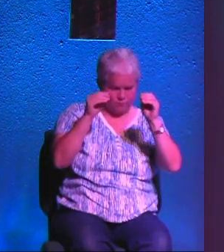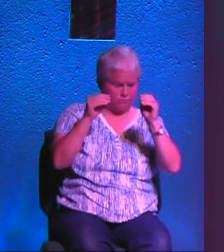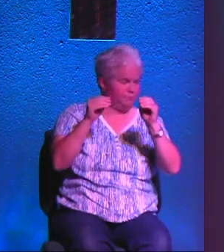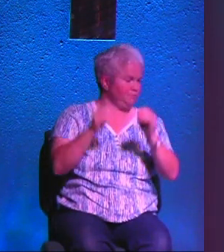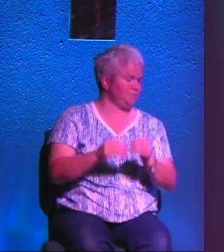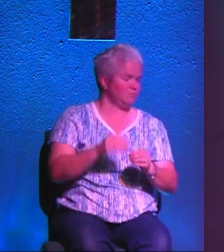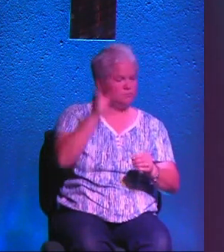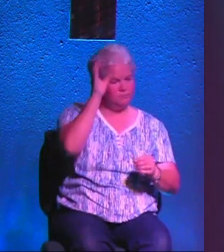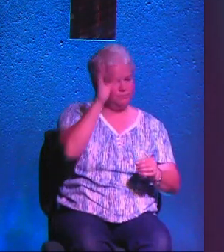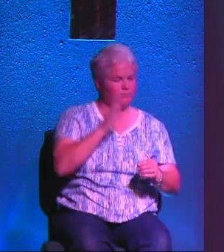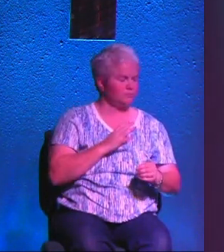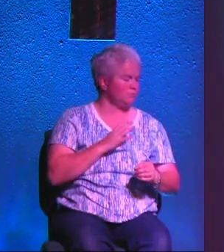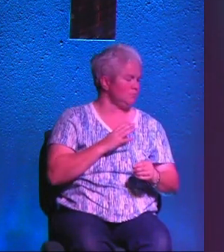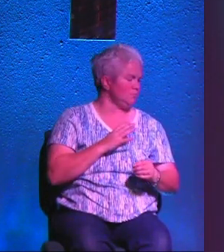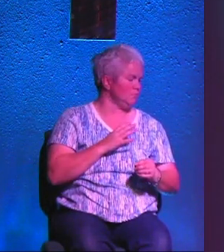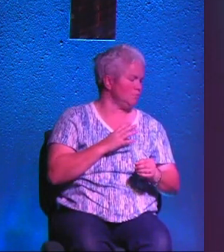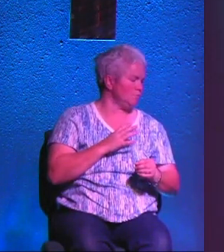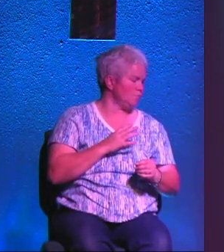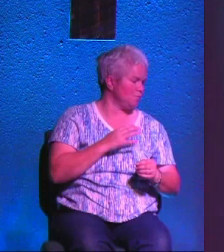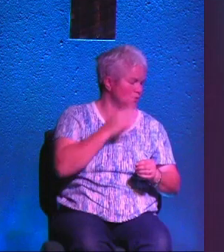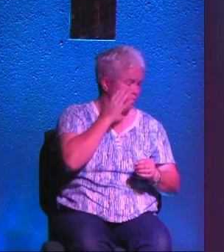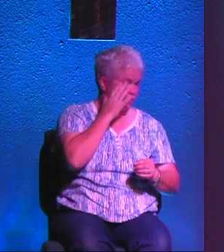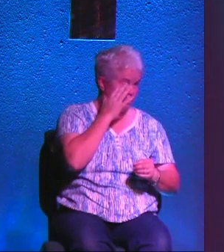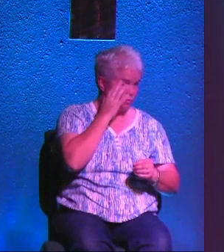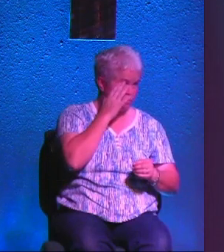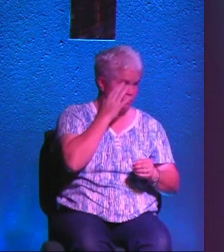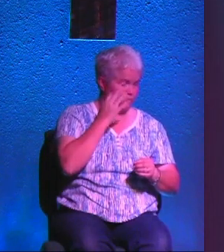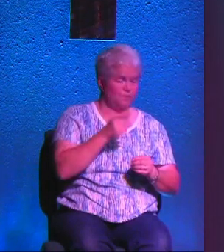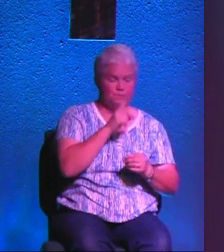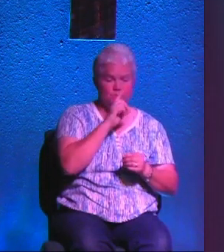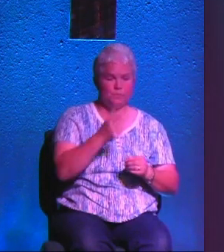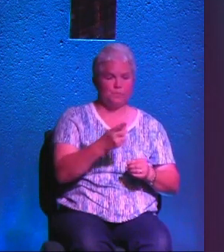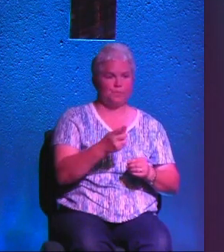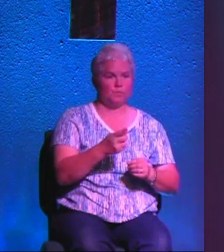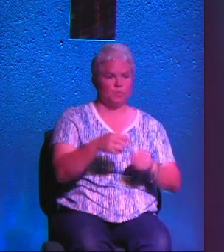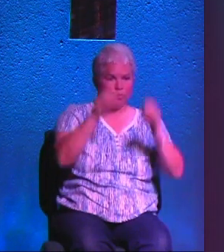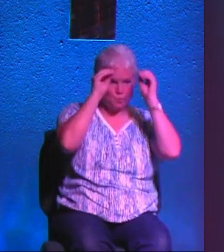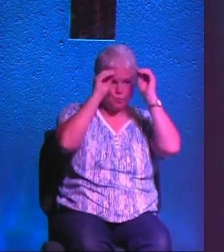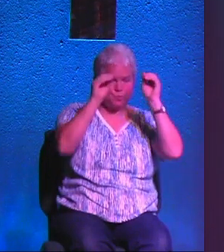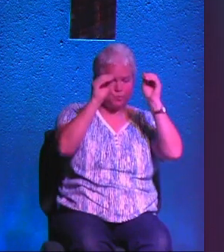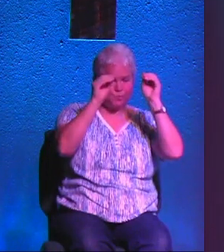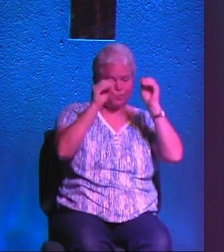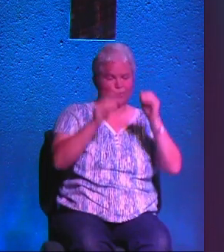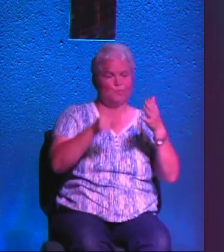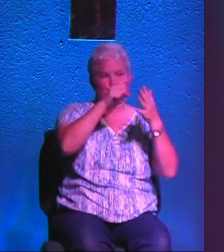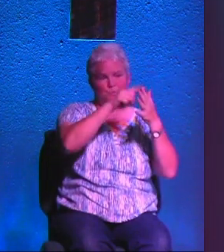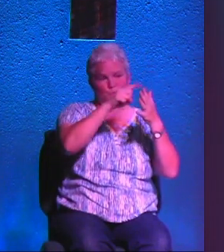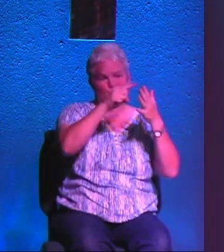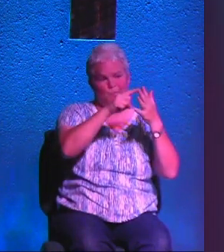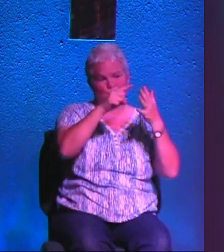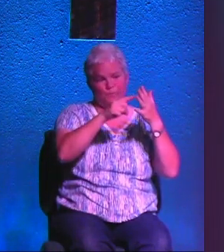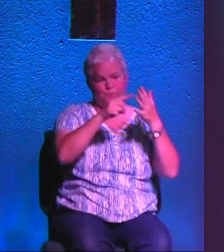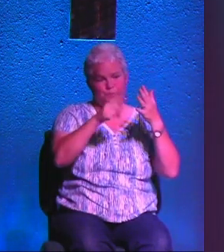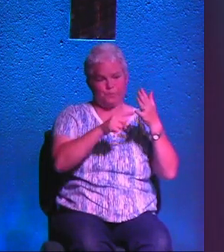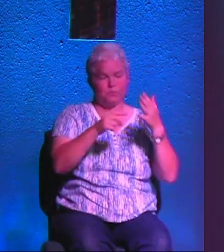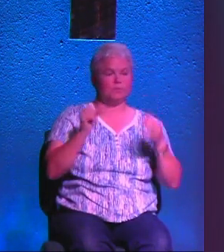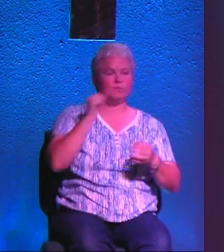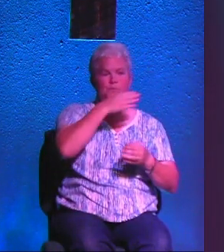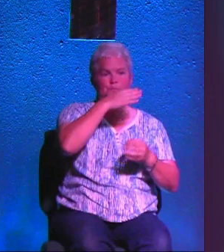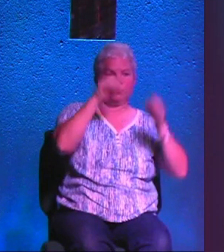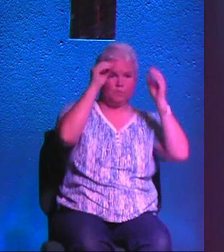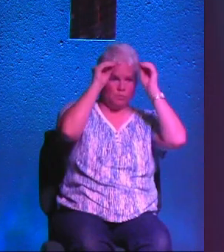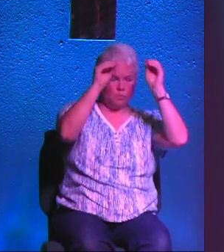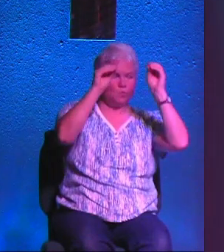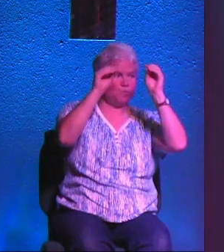of men. It's in accordance with their commandments and their teachings. These rules of the false